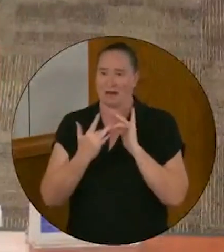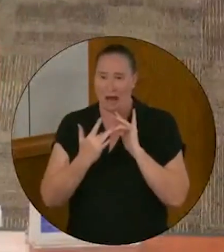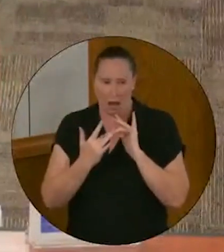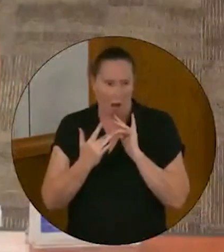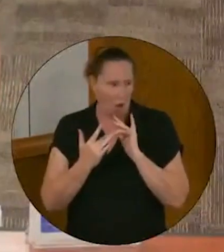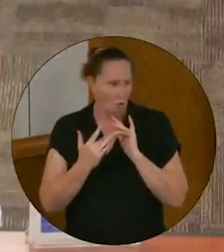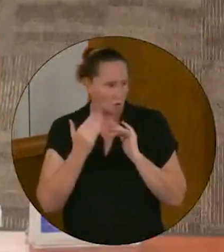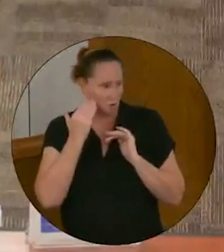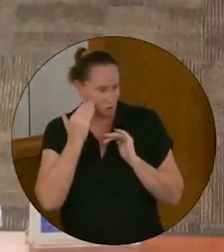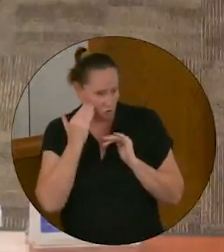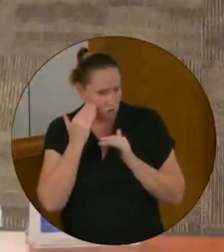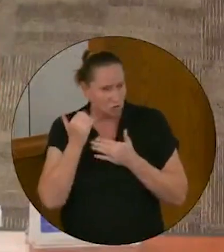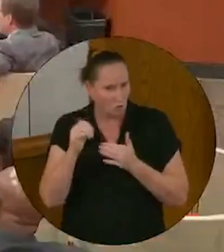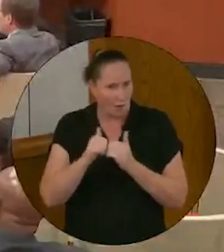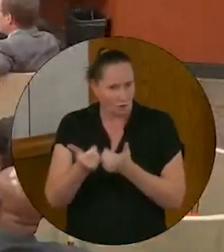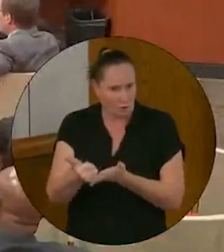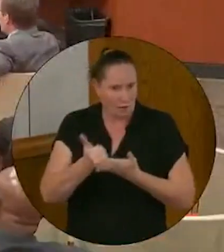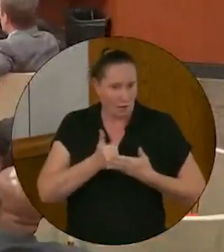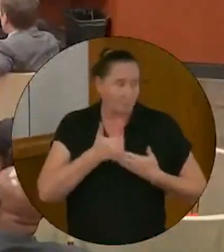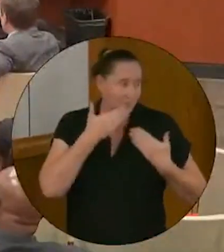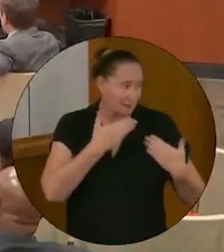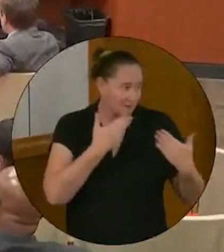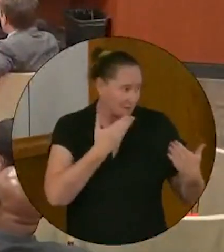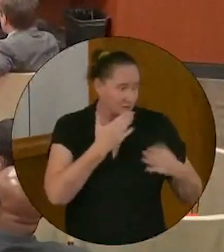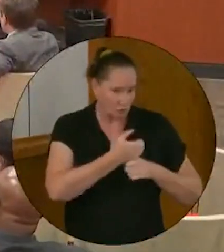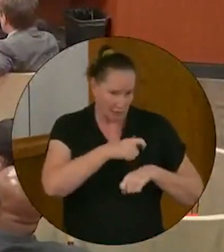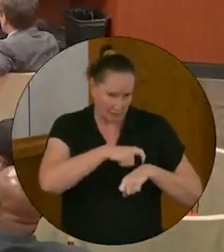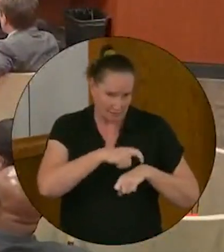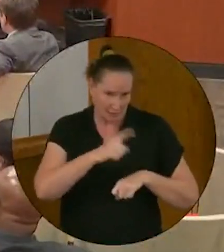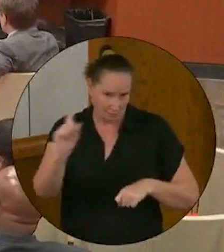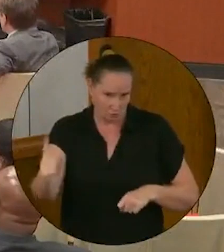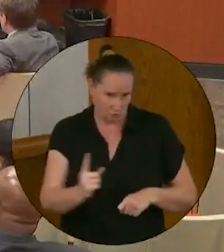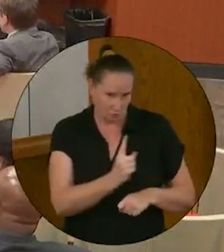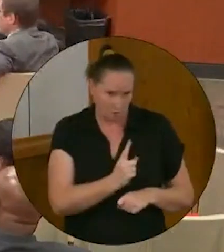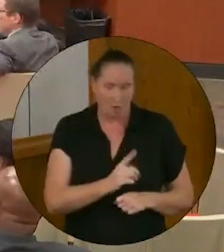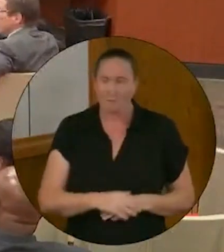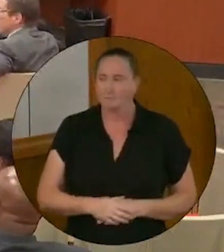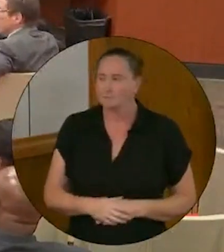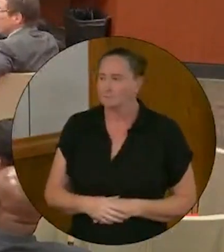you can help. Thank you. Thank you, Ms. Evans, for taking time to come to the board meeting. Ms. Batista?